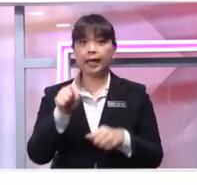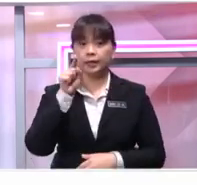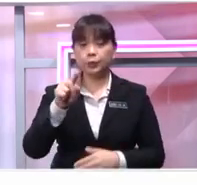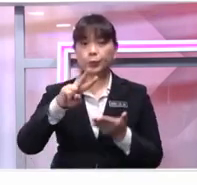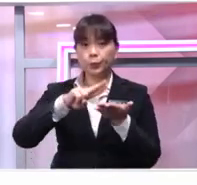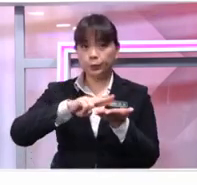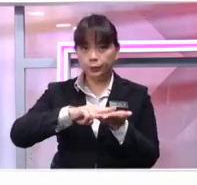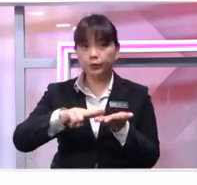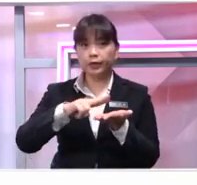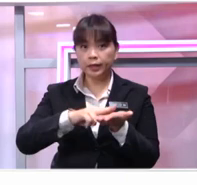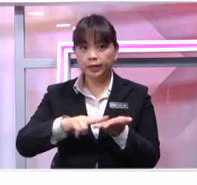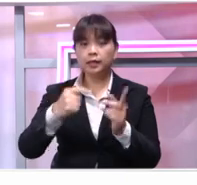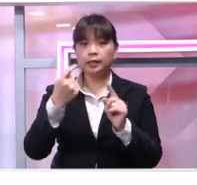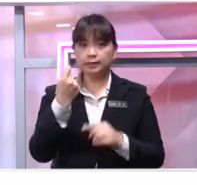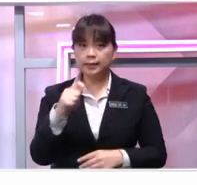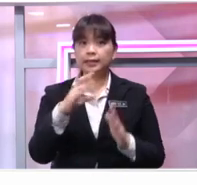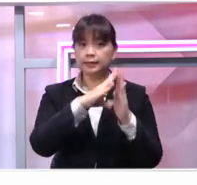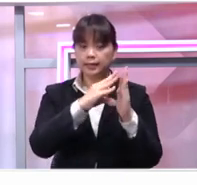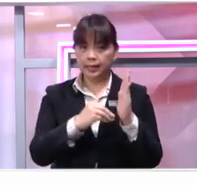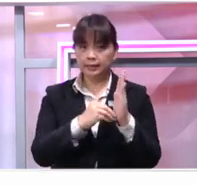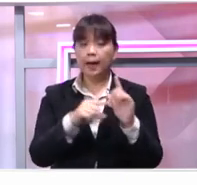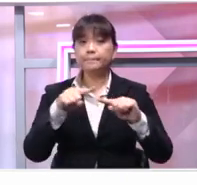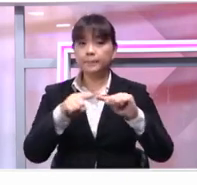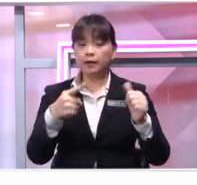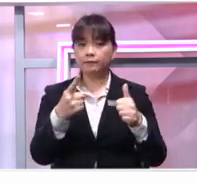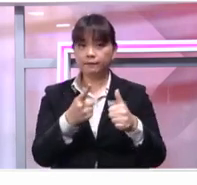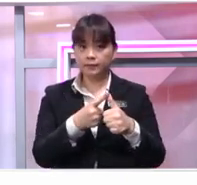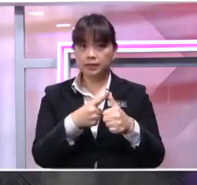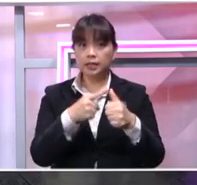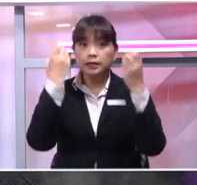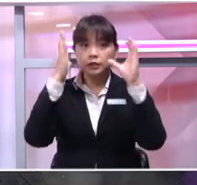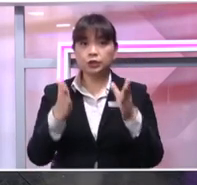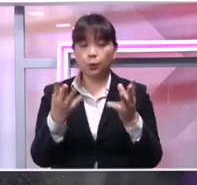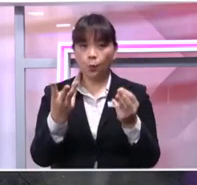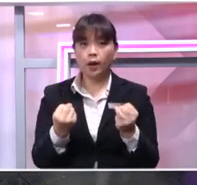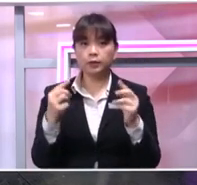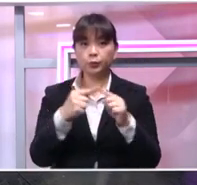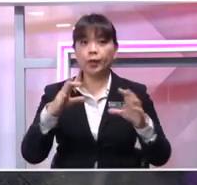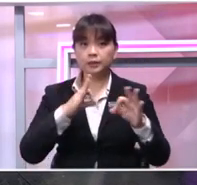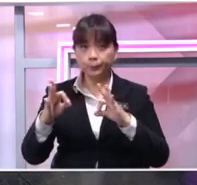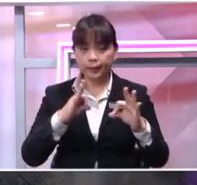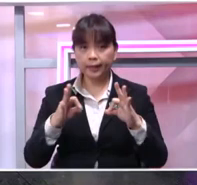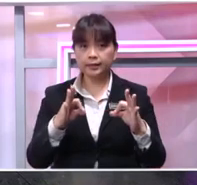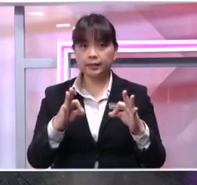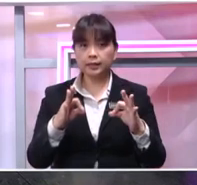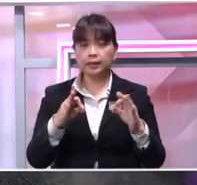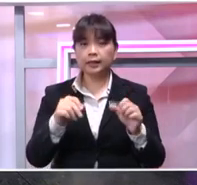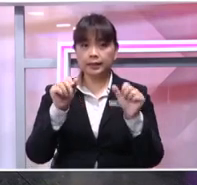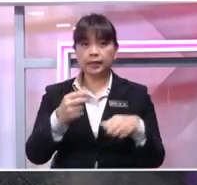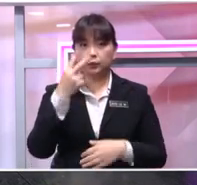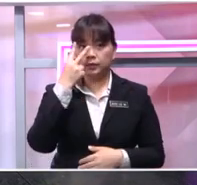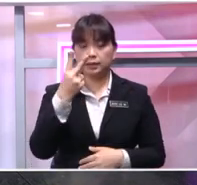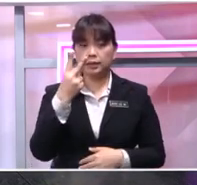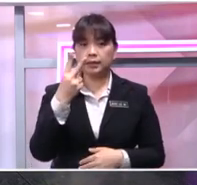But first, mm-hmm. I want to explain the... If you can see on the slide, the screen